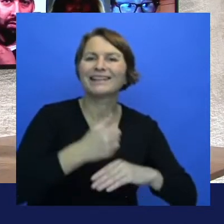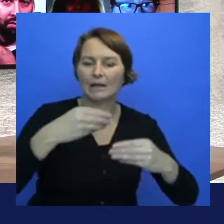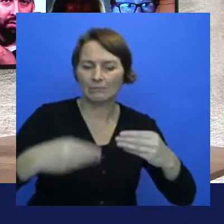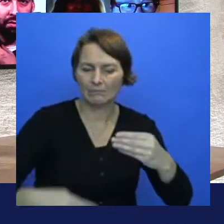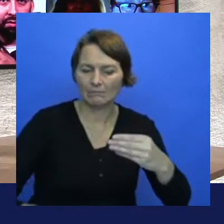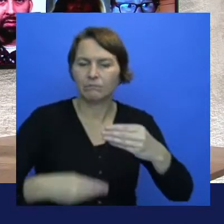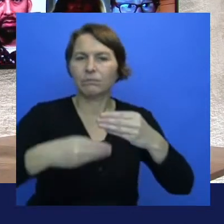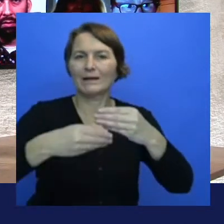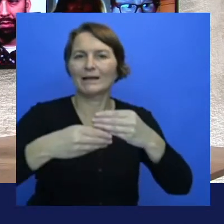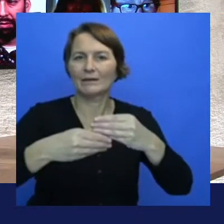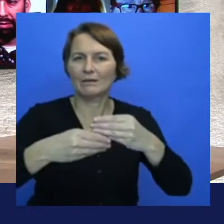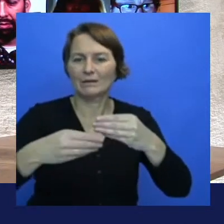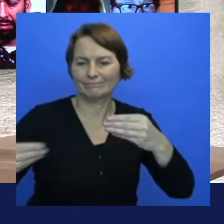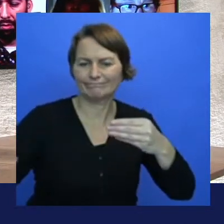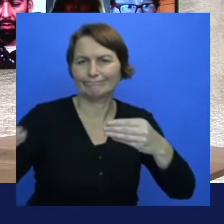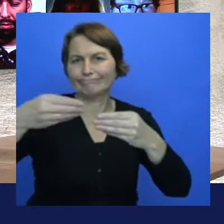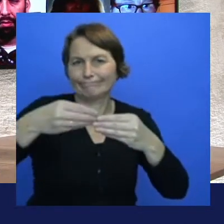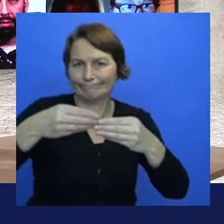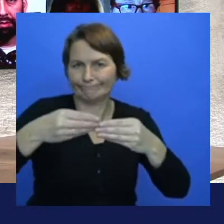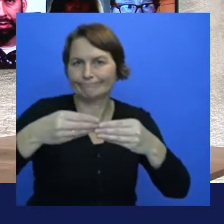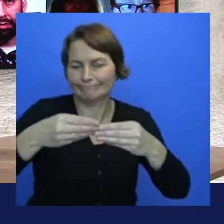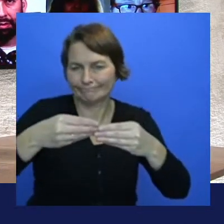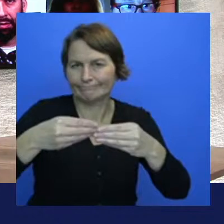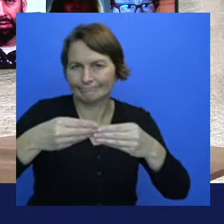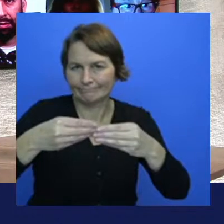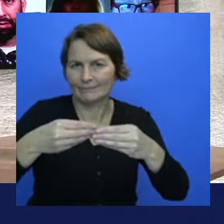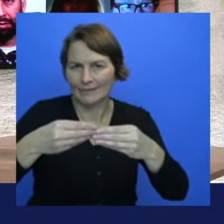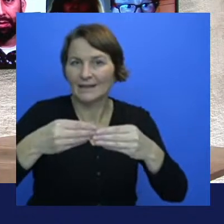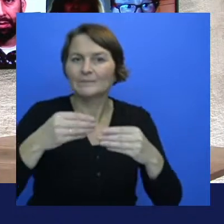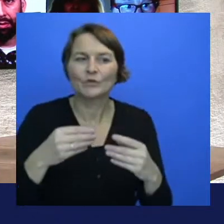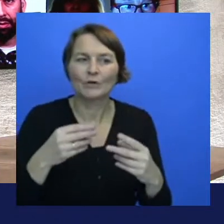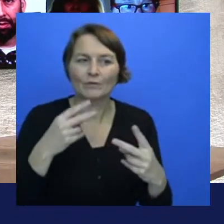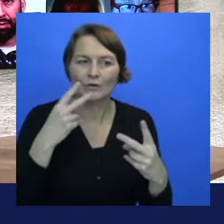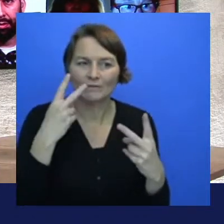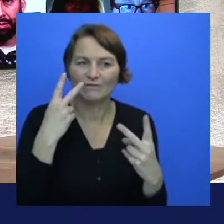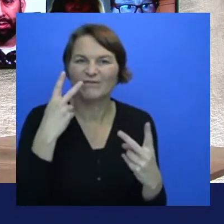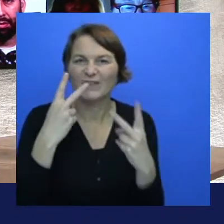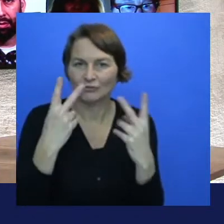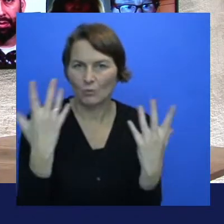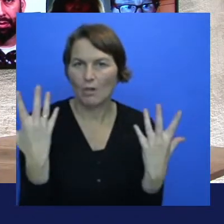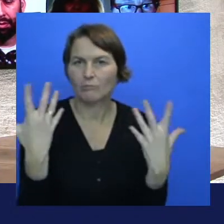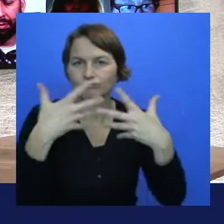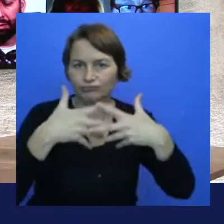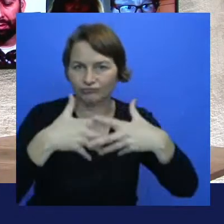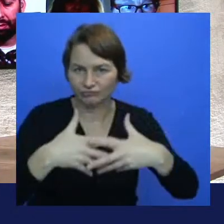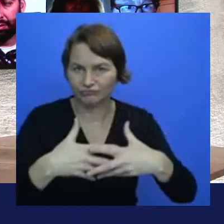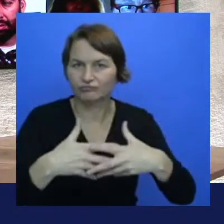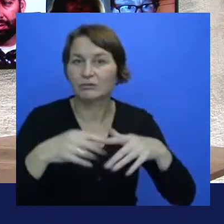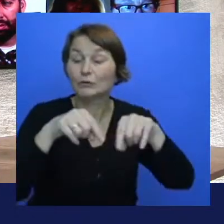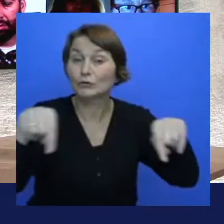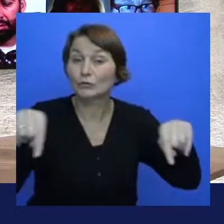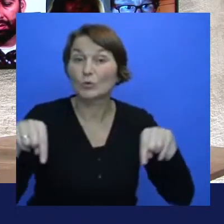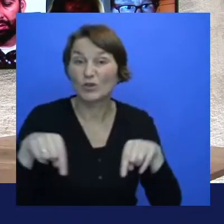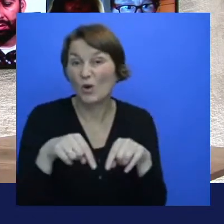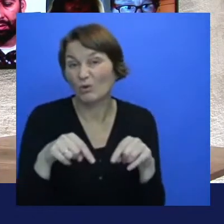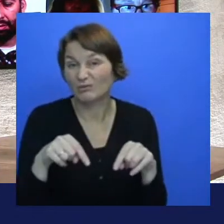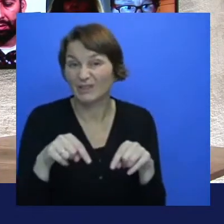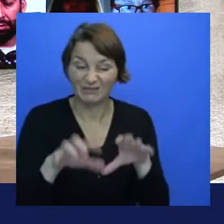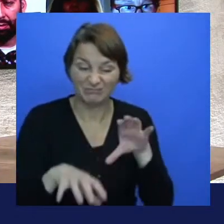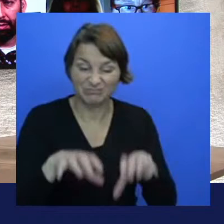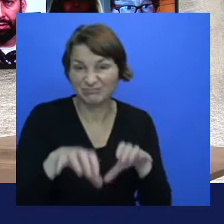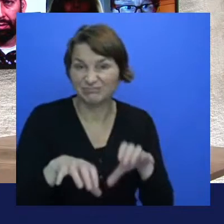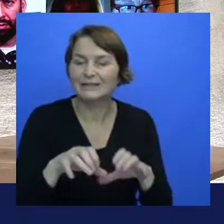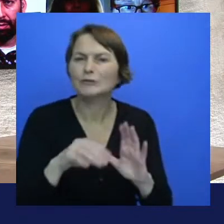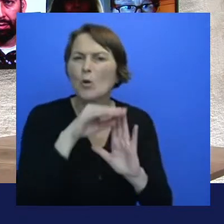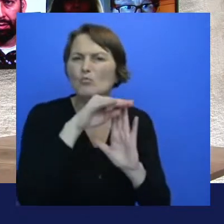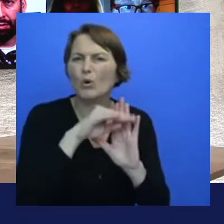is integrated with Visual Studio, so you don't need to install anything. You just need to open the model